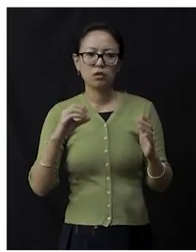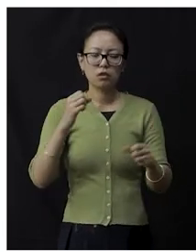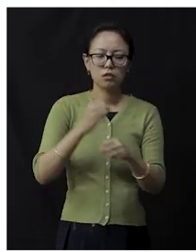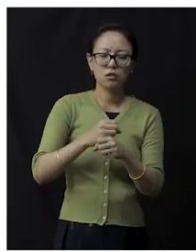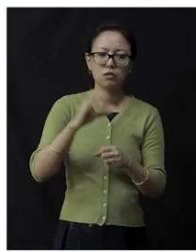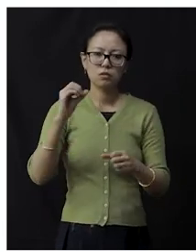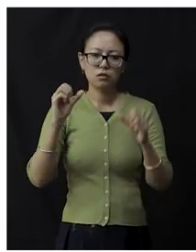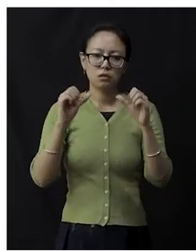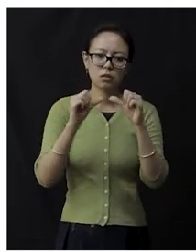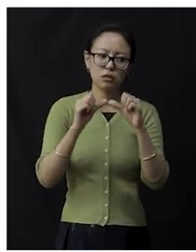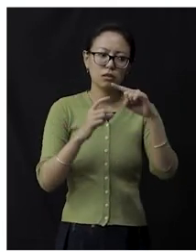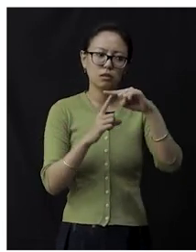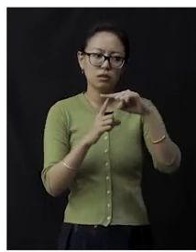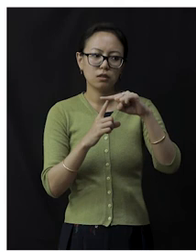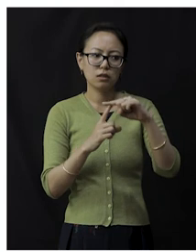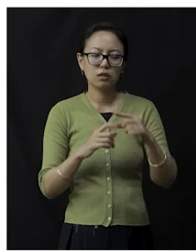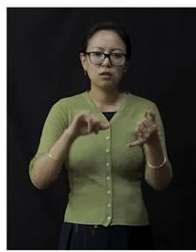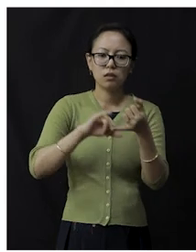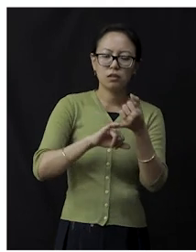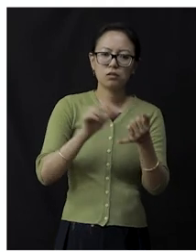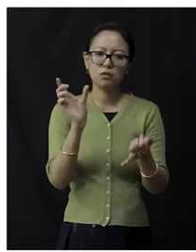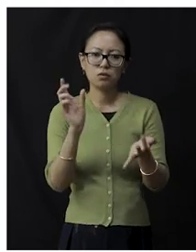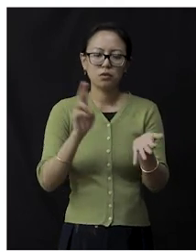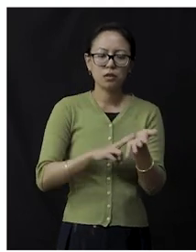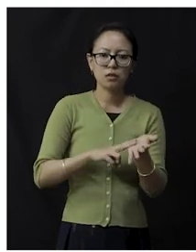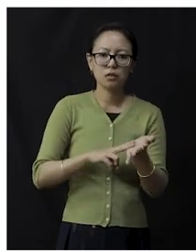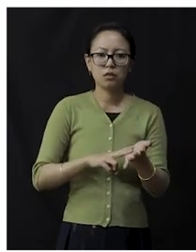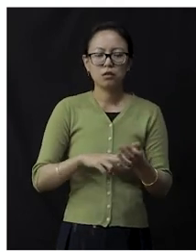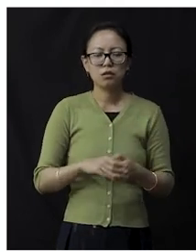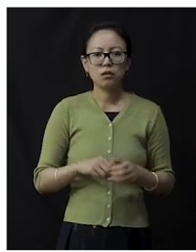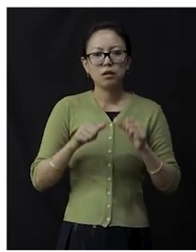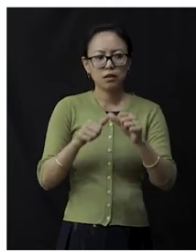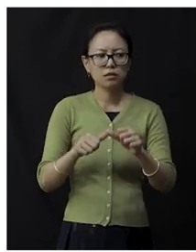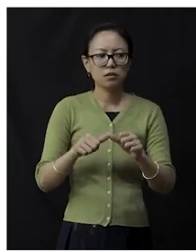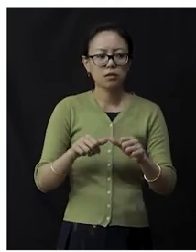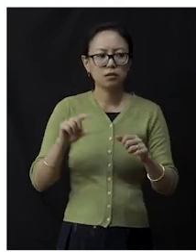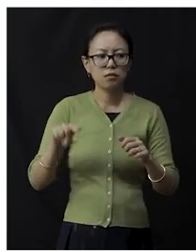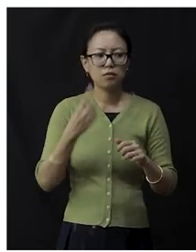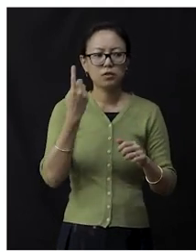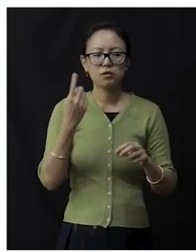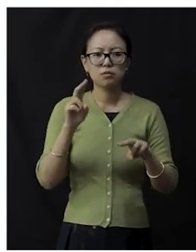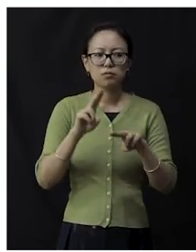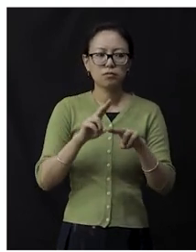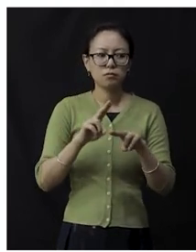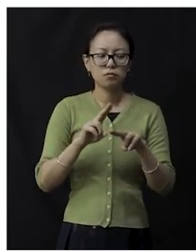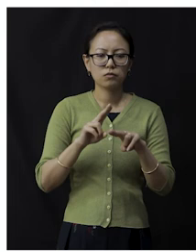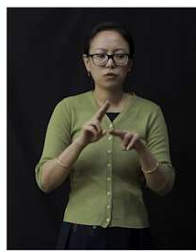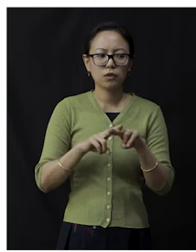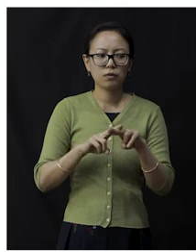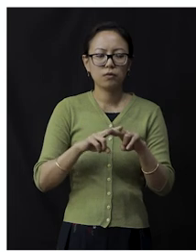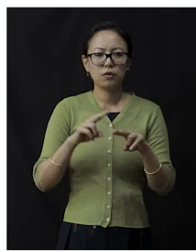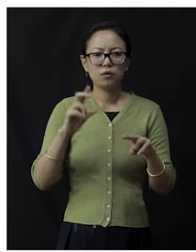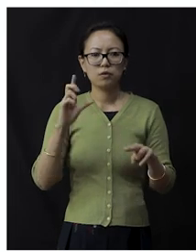E, F. So F is the first. So flag. Then after F is G. So goat. Then